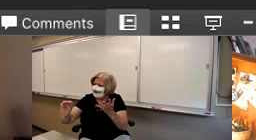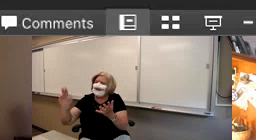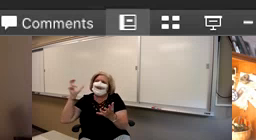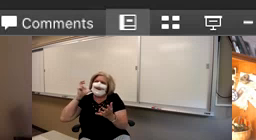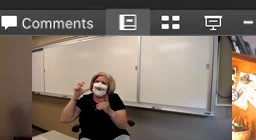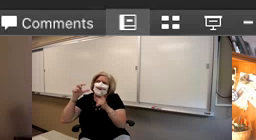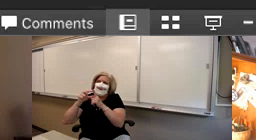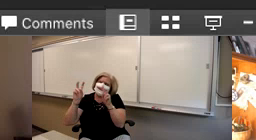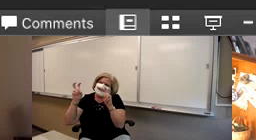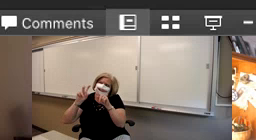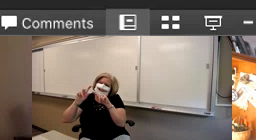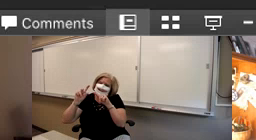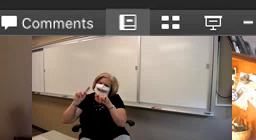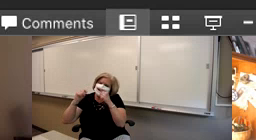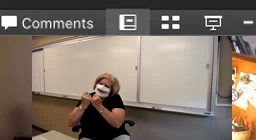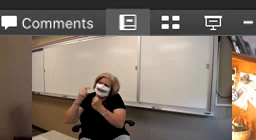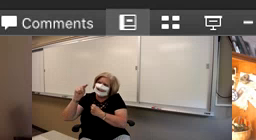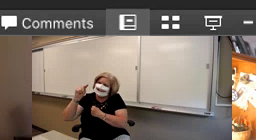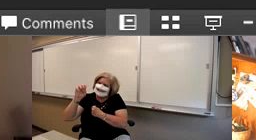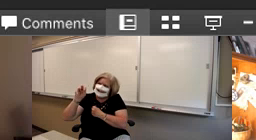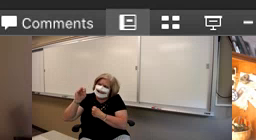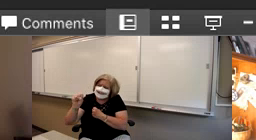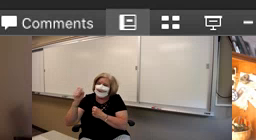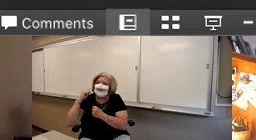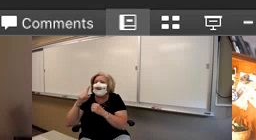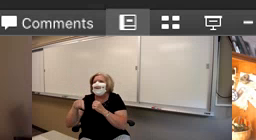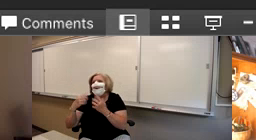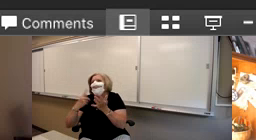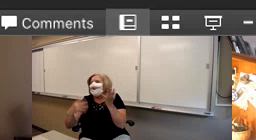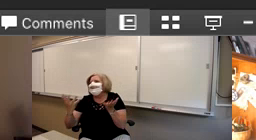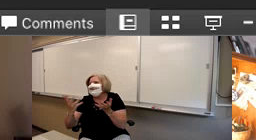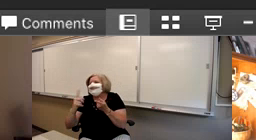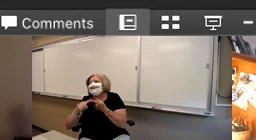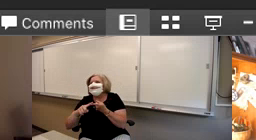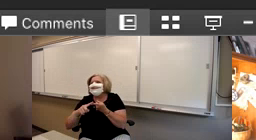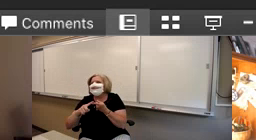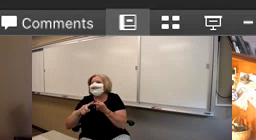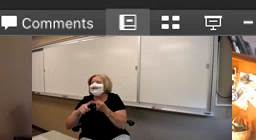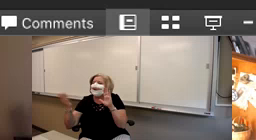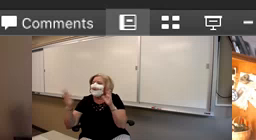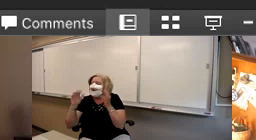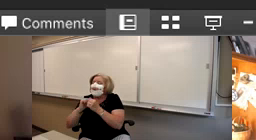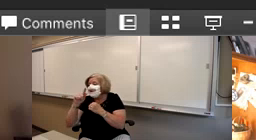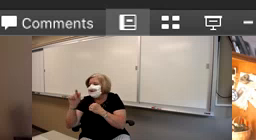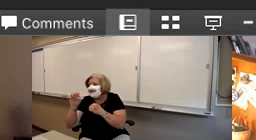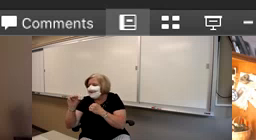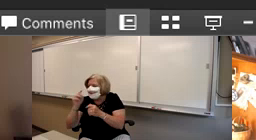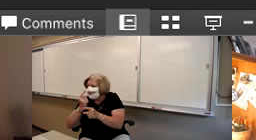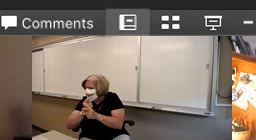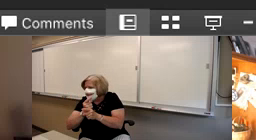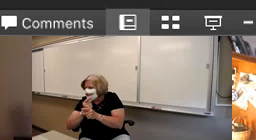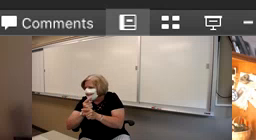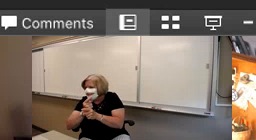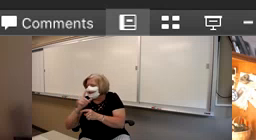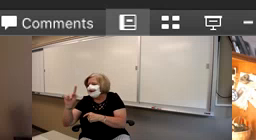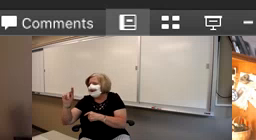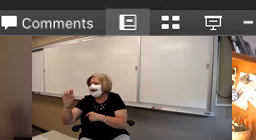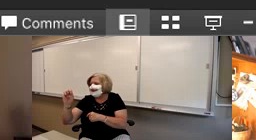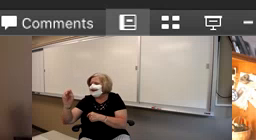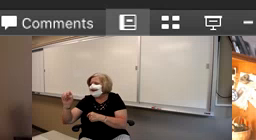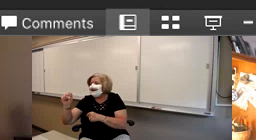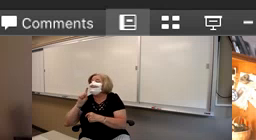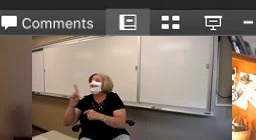word Teams, you think of, okay, what is that? It's comparable to Zoom, right? Well, Teams is more than